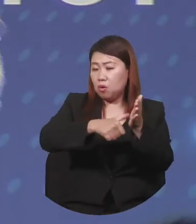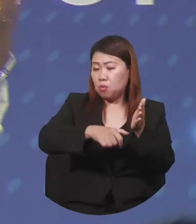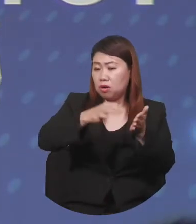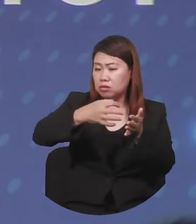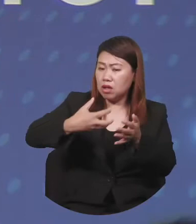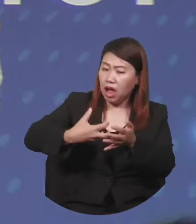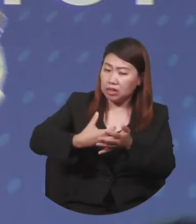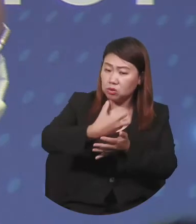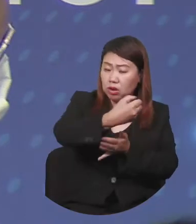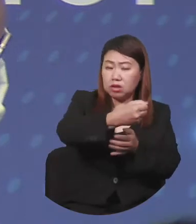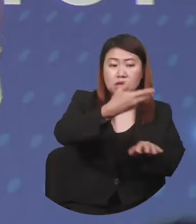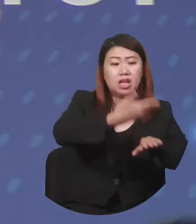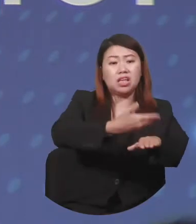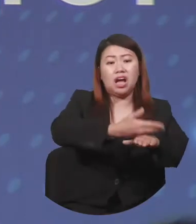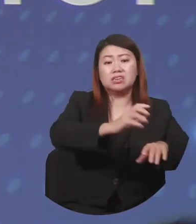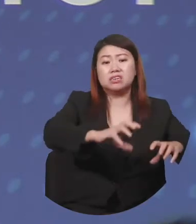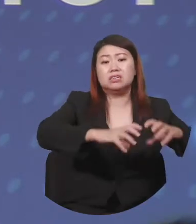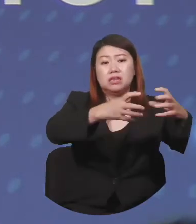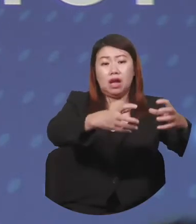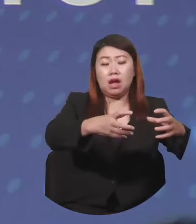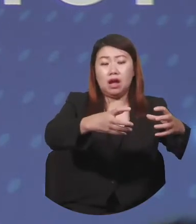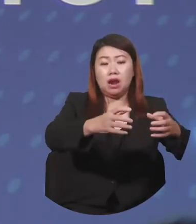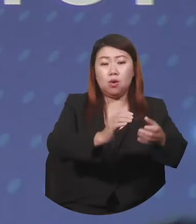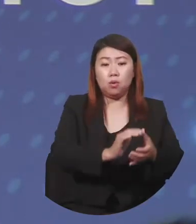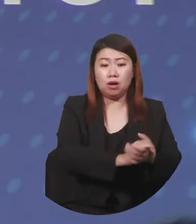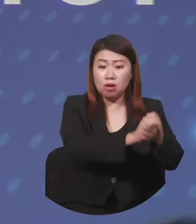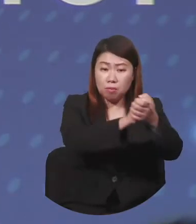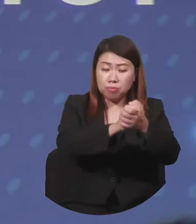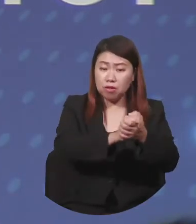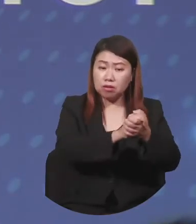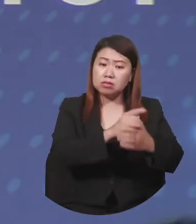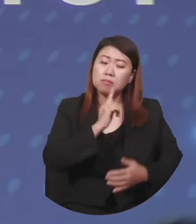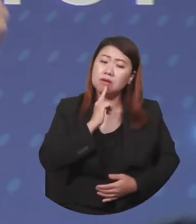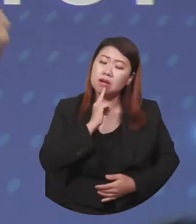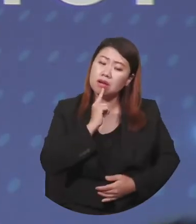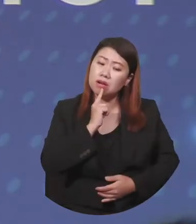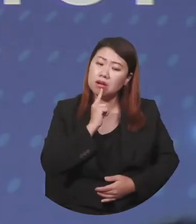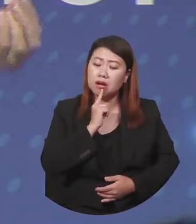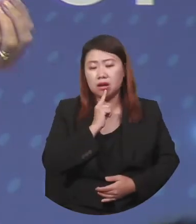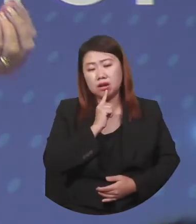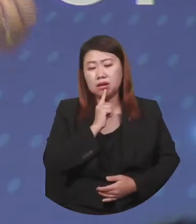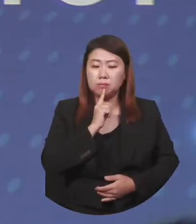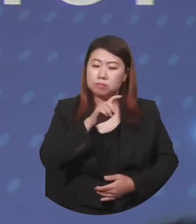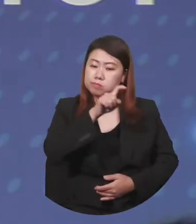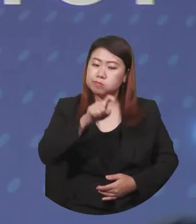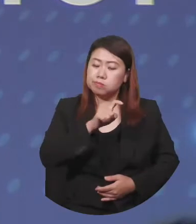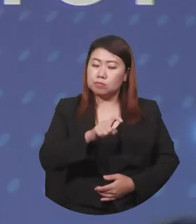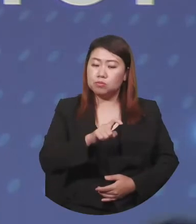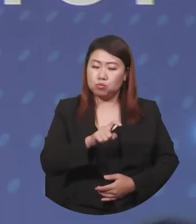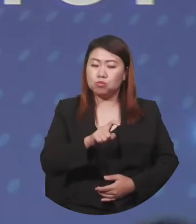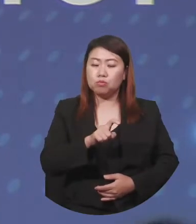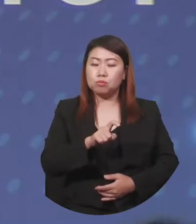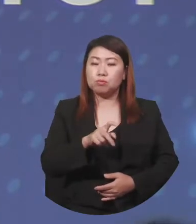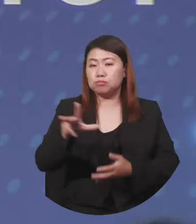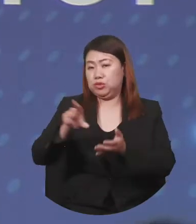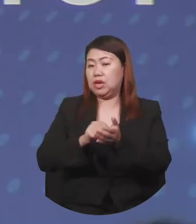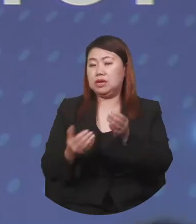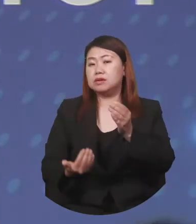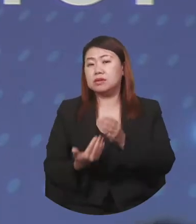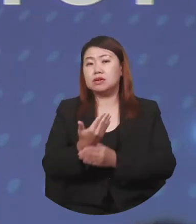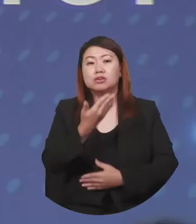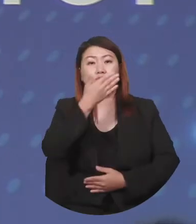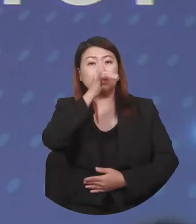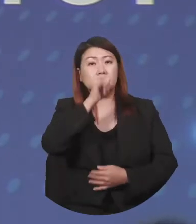the issues right there. So that could be, you know, low or just otherwise